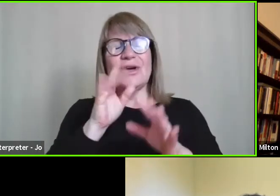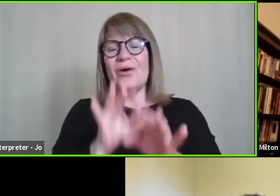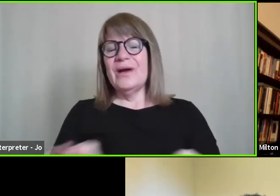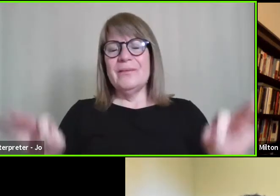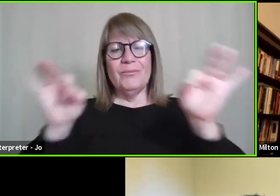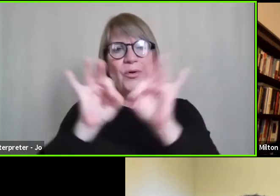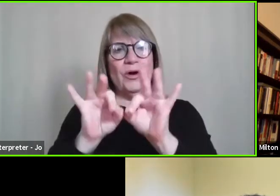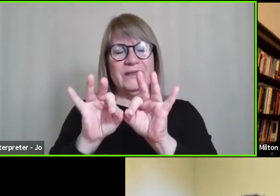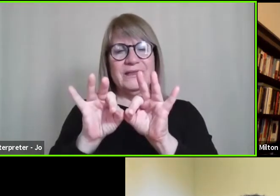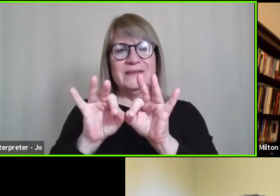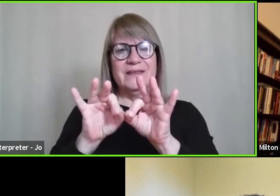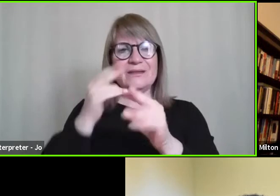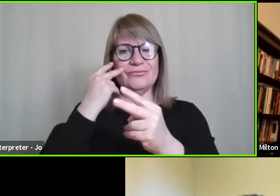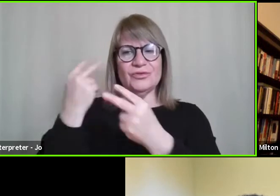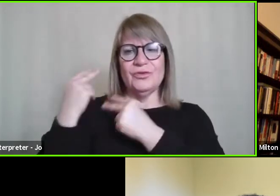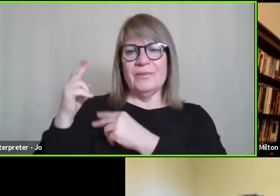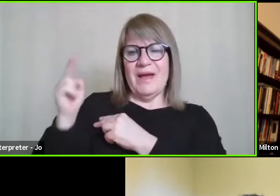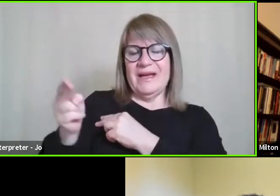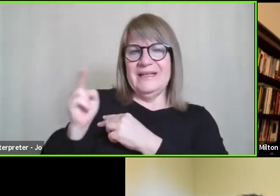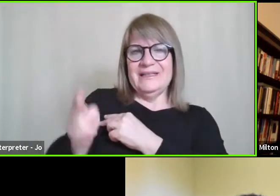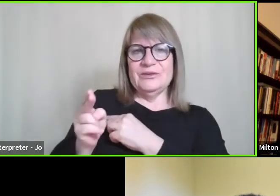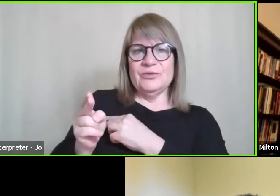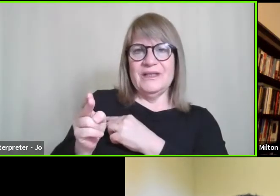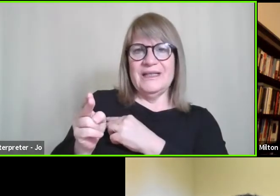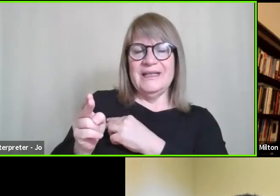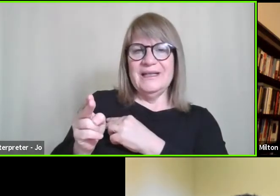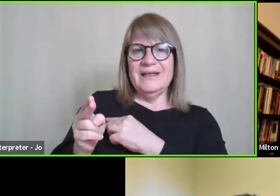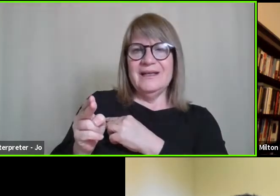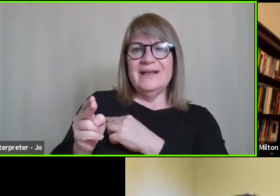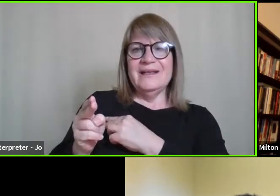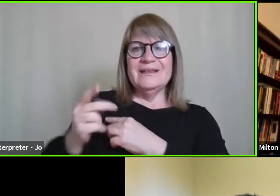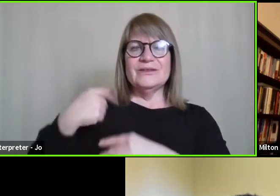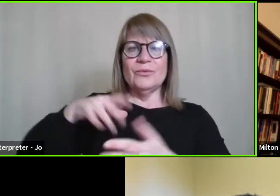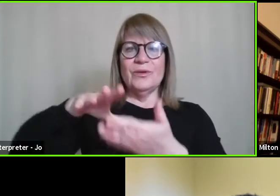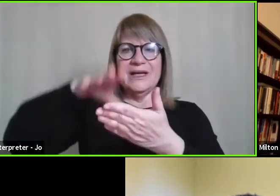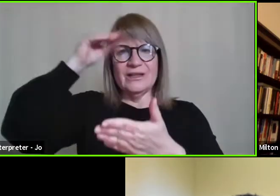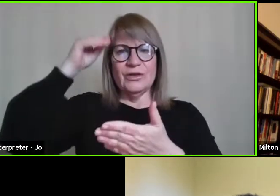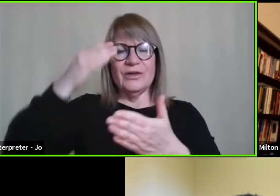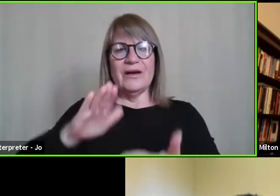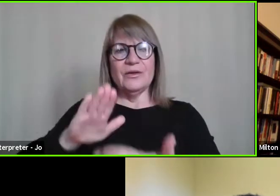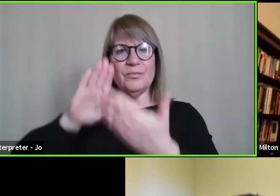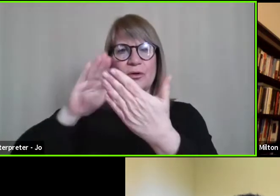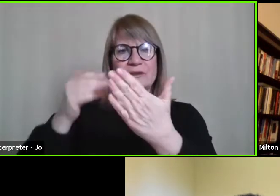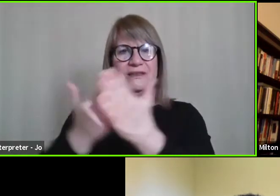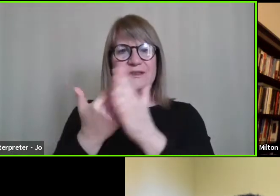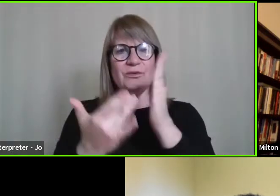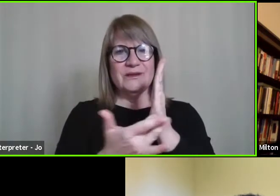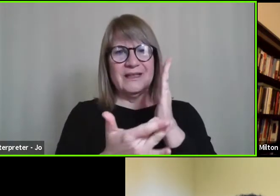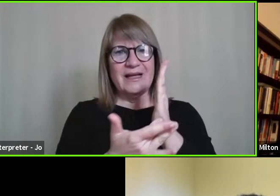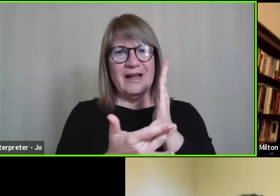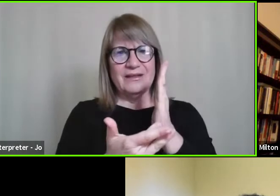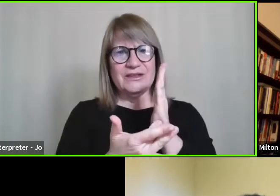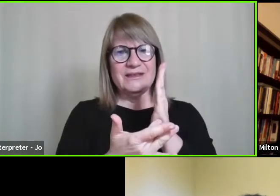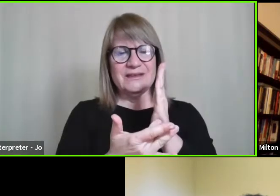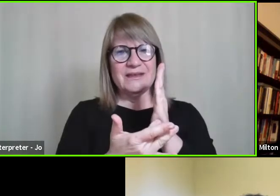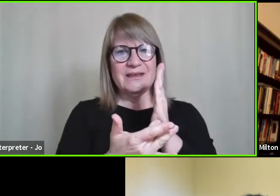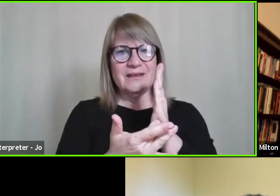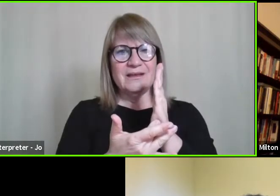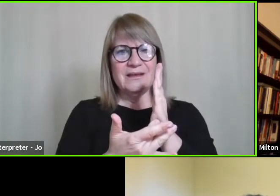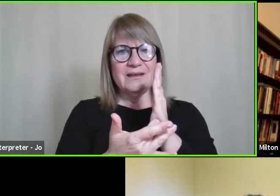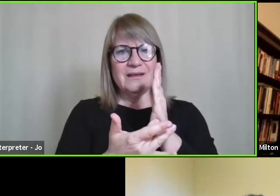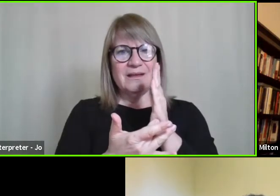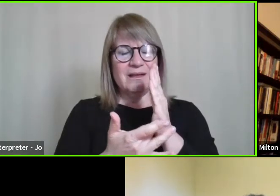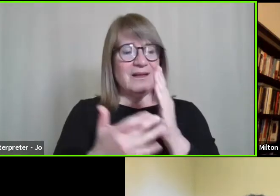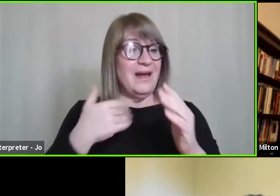conversation of how we should approach these newer technologies that are attempting many of the same things that were attempted